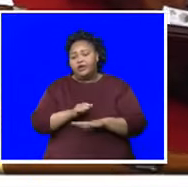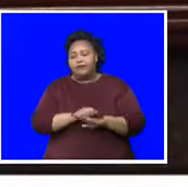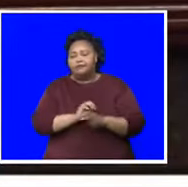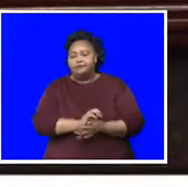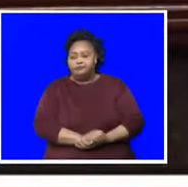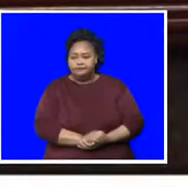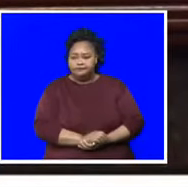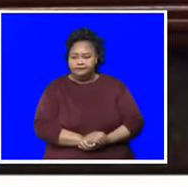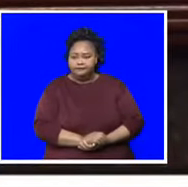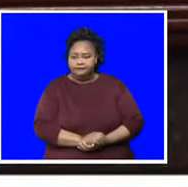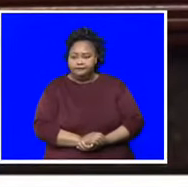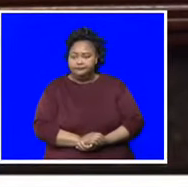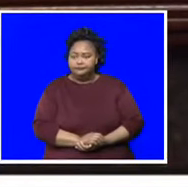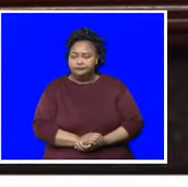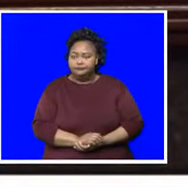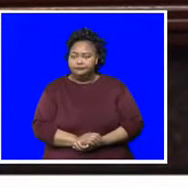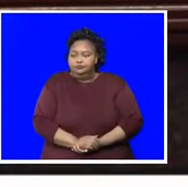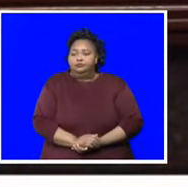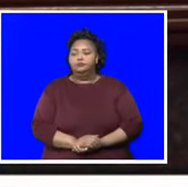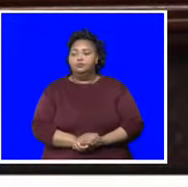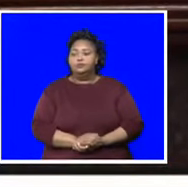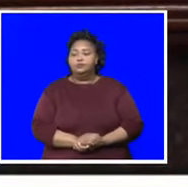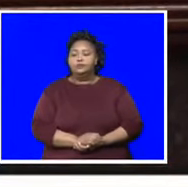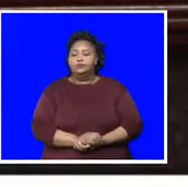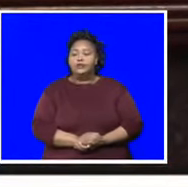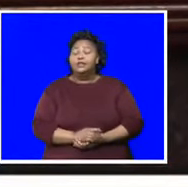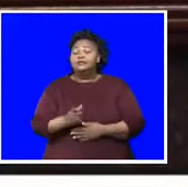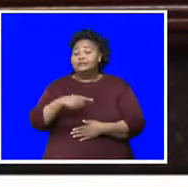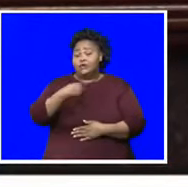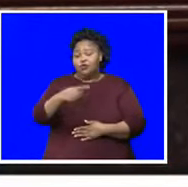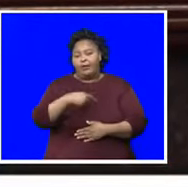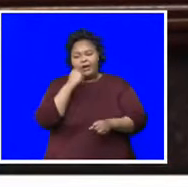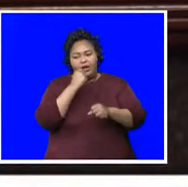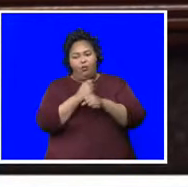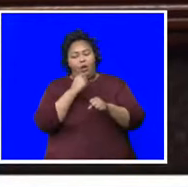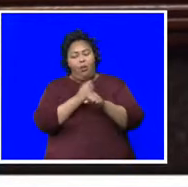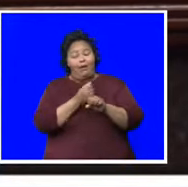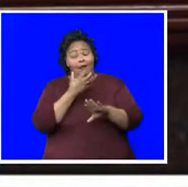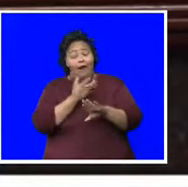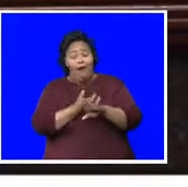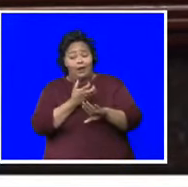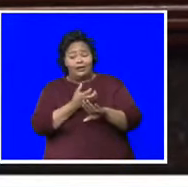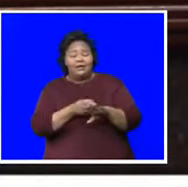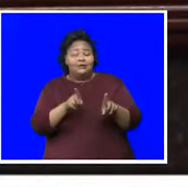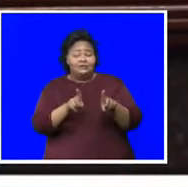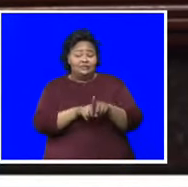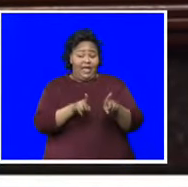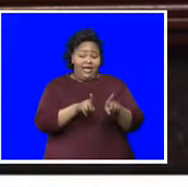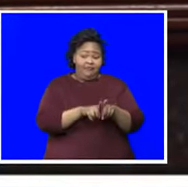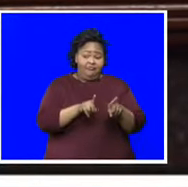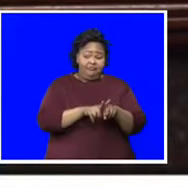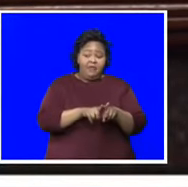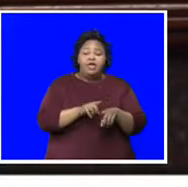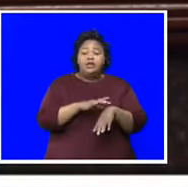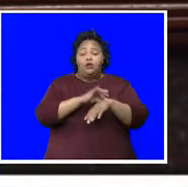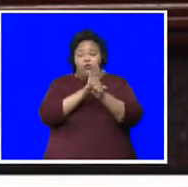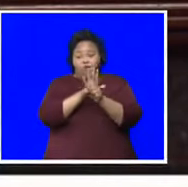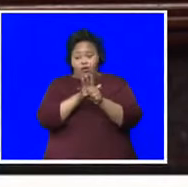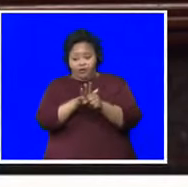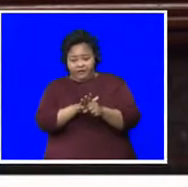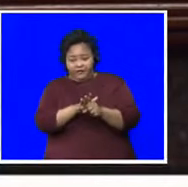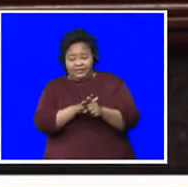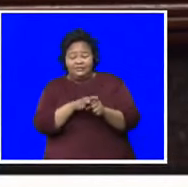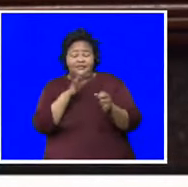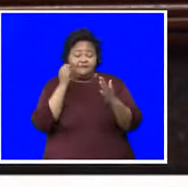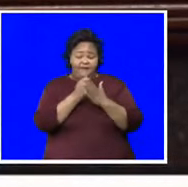Health. Asike emilo gijima njengoba sigijima ku COVID. Mane lokugijima lokulokunengi lesikwenda manje